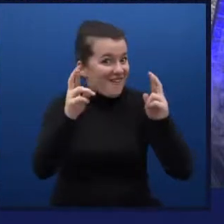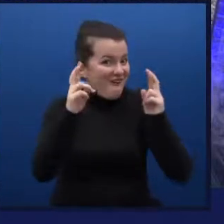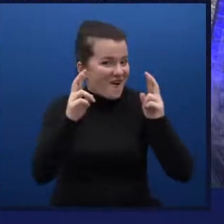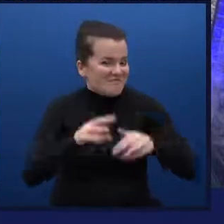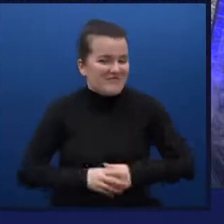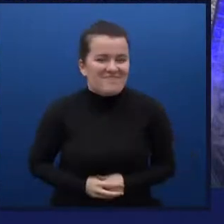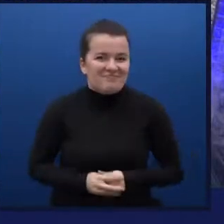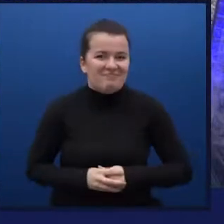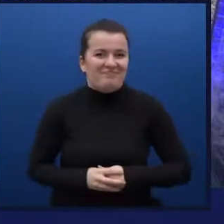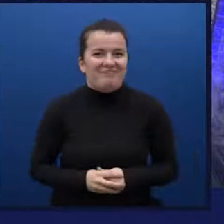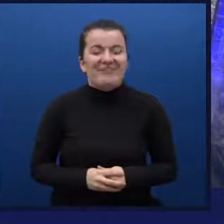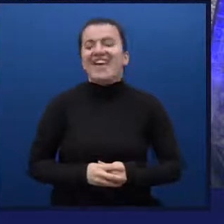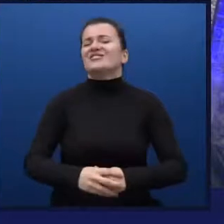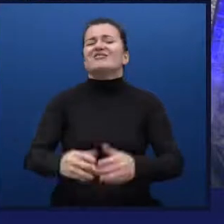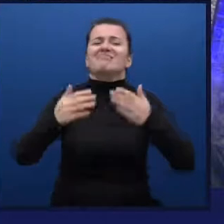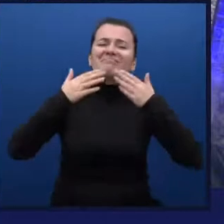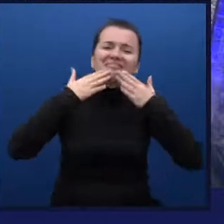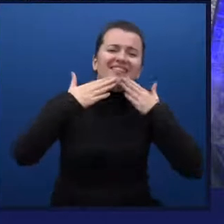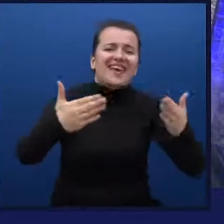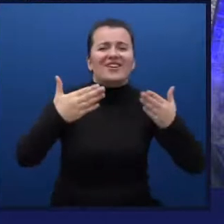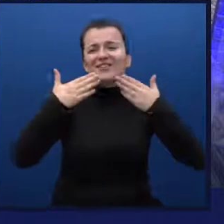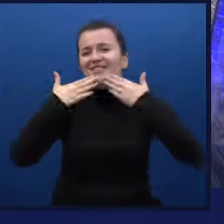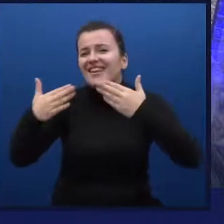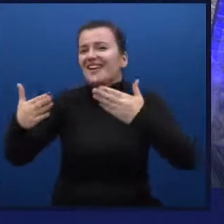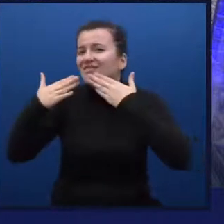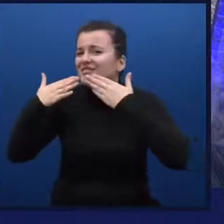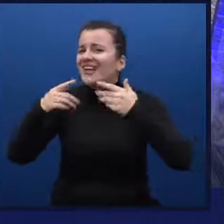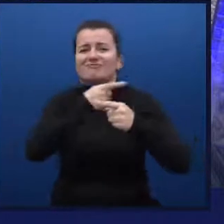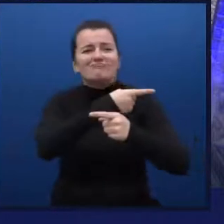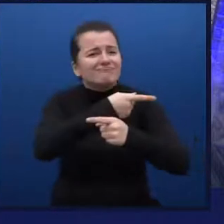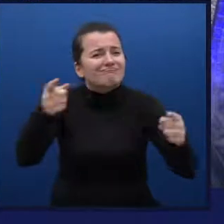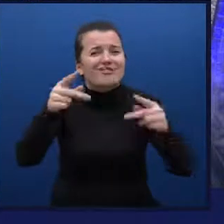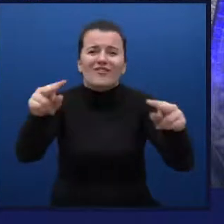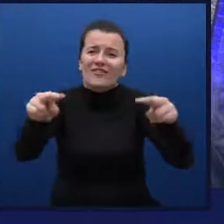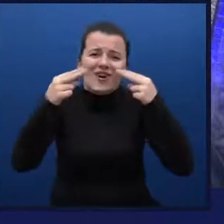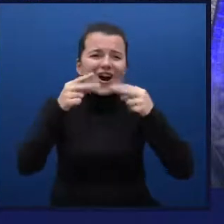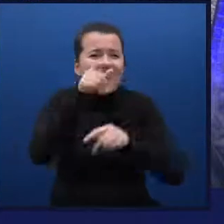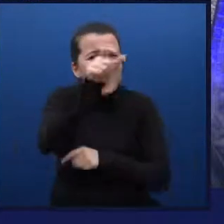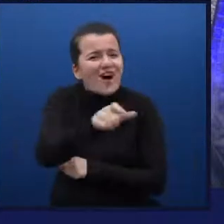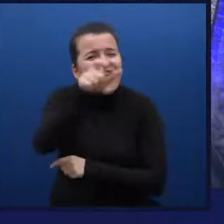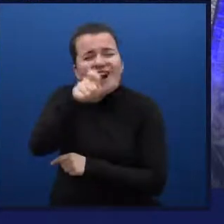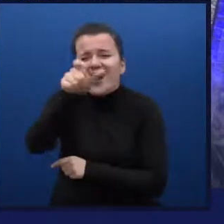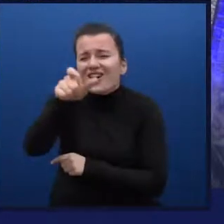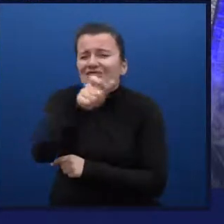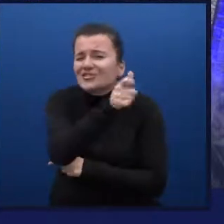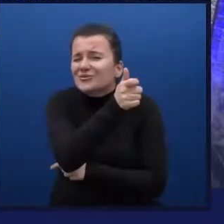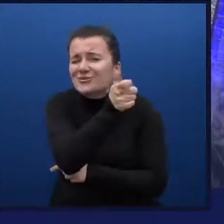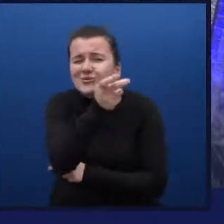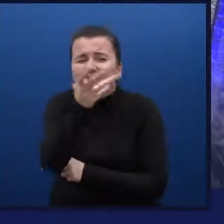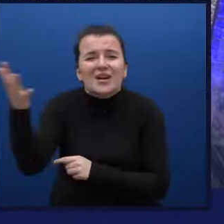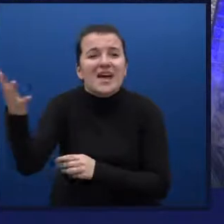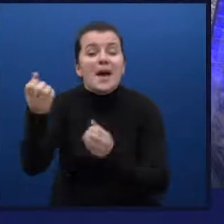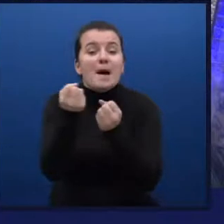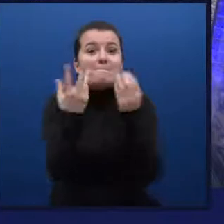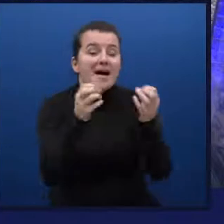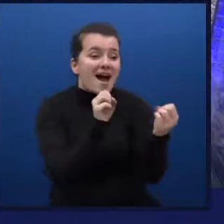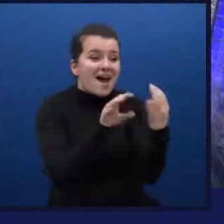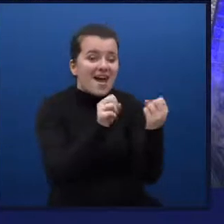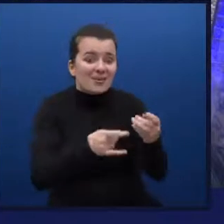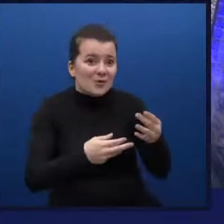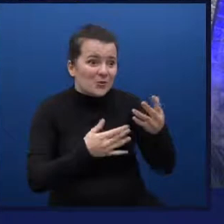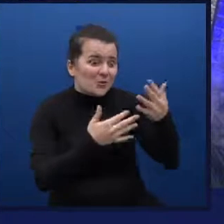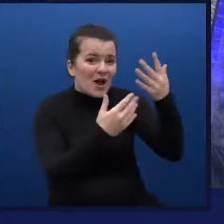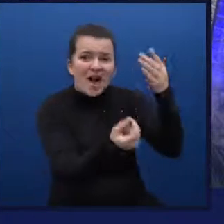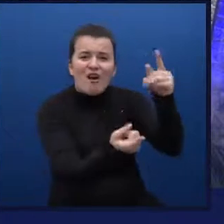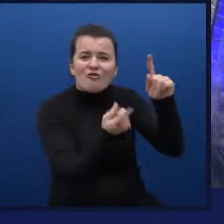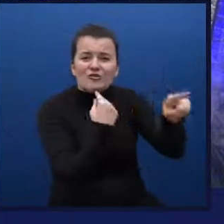So a huge thank you for everyone watching. We've had so many reactions. I mean, it's unbelievable how many people